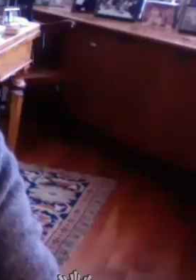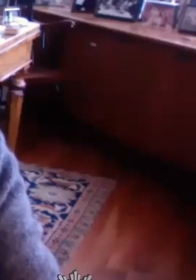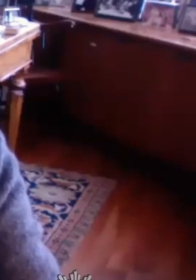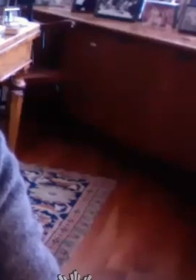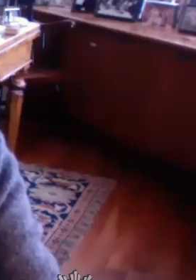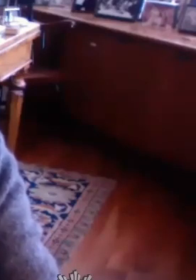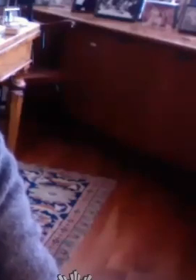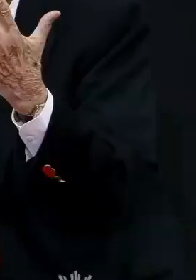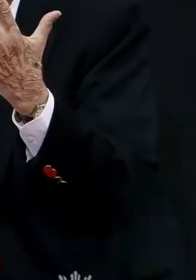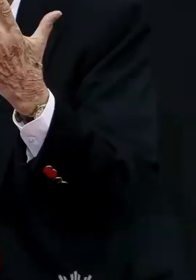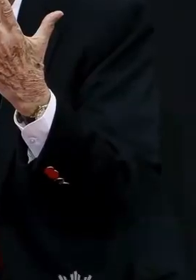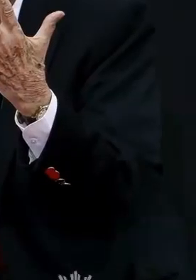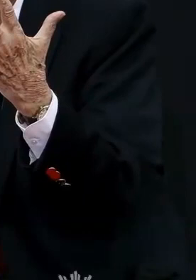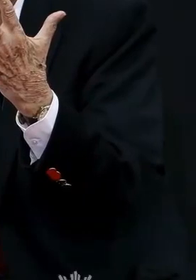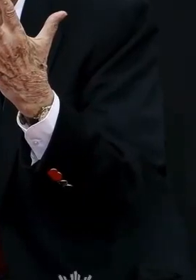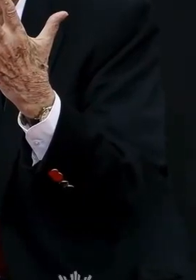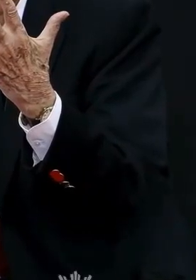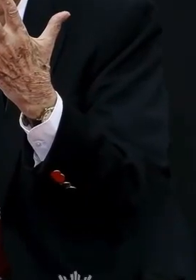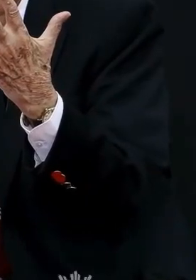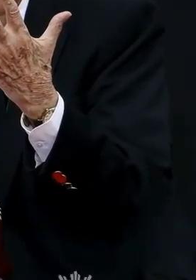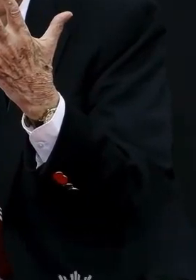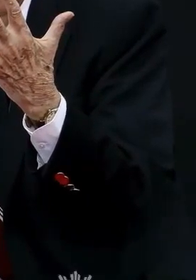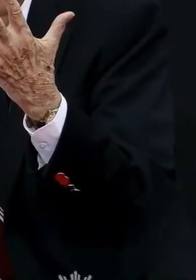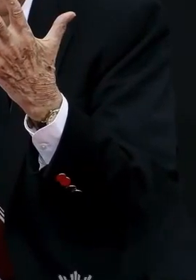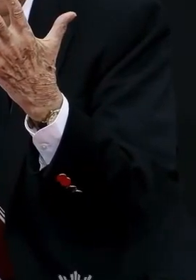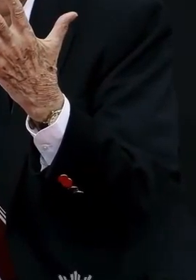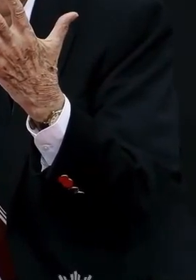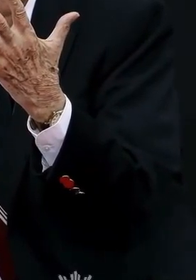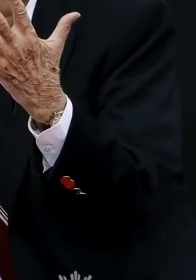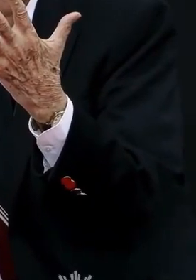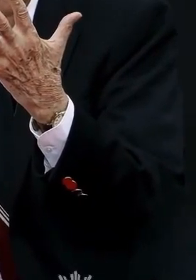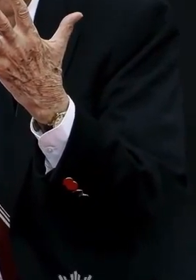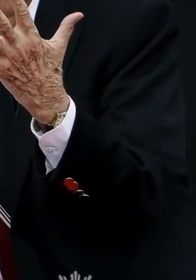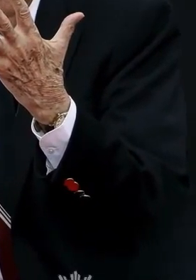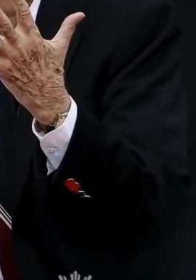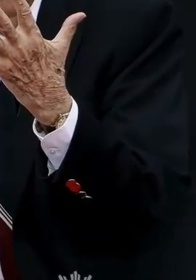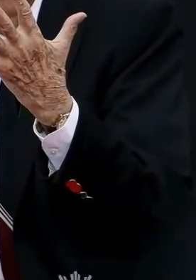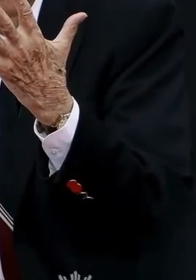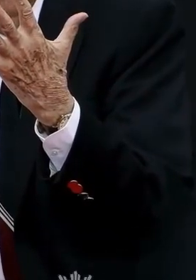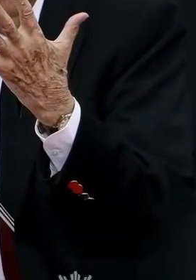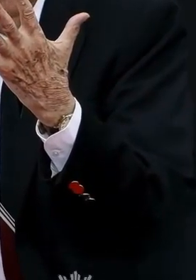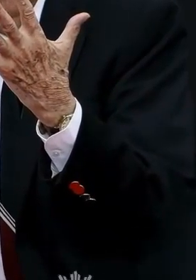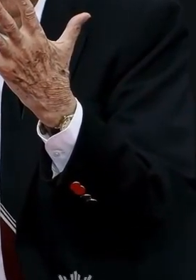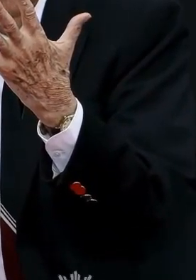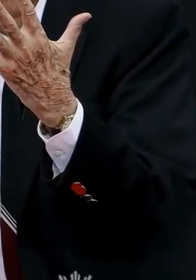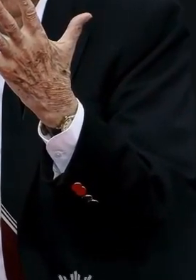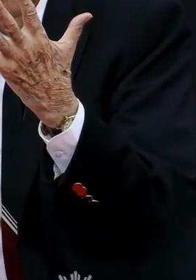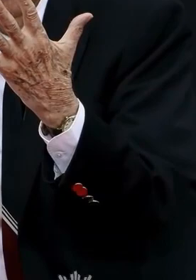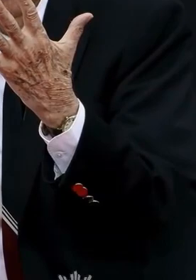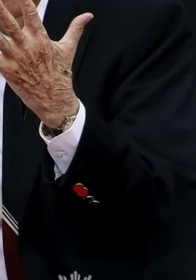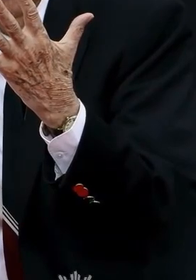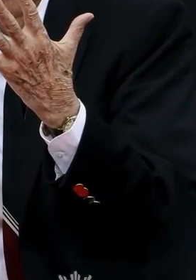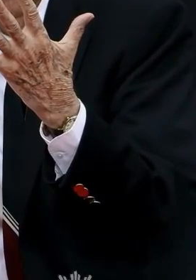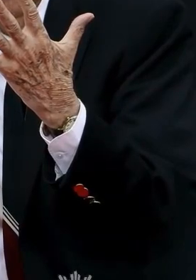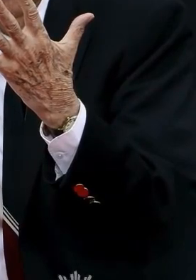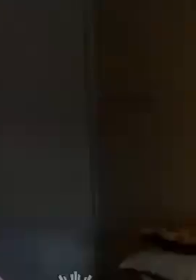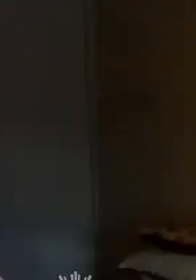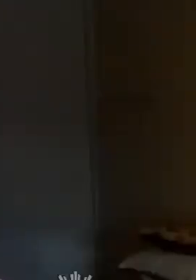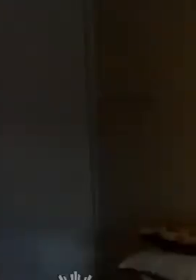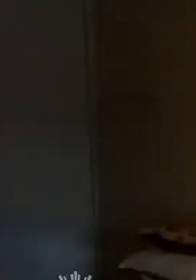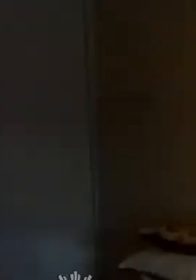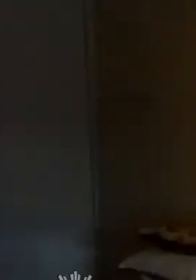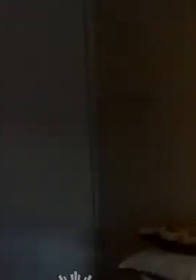producer Norman Lear, now 97, was close friends with Reiner for more than 50 years. This may be a little hokey, but